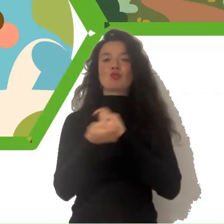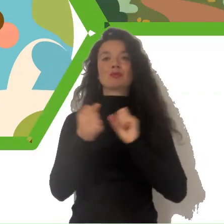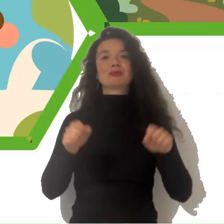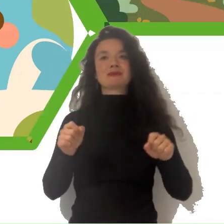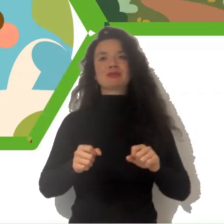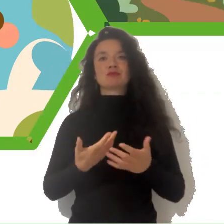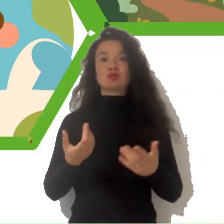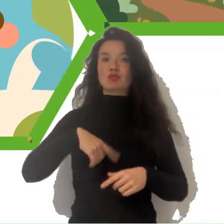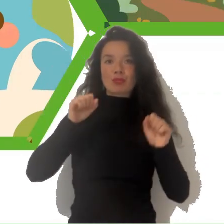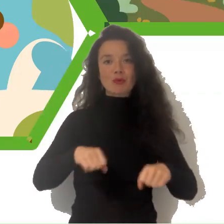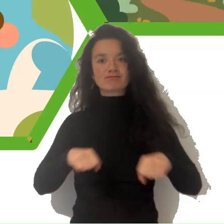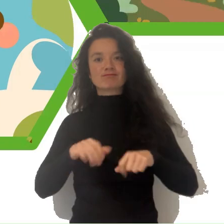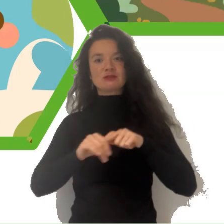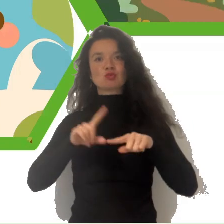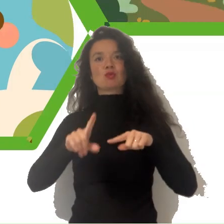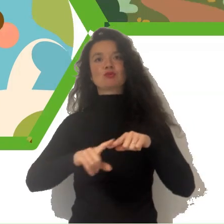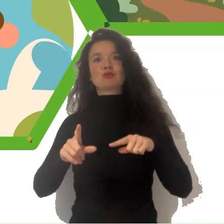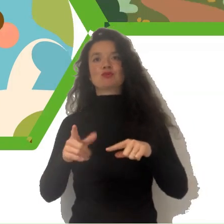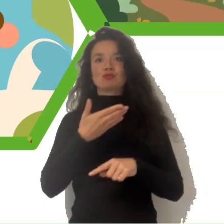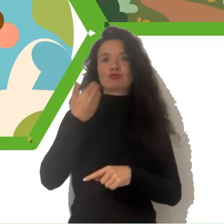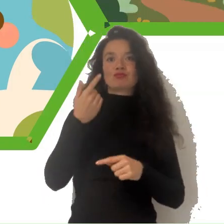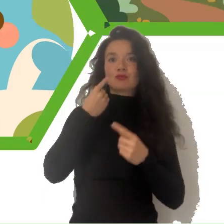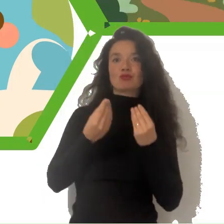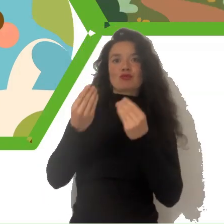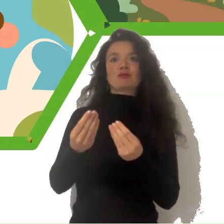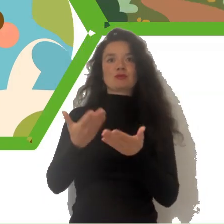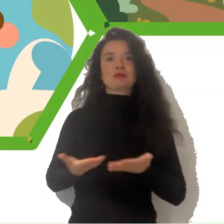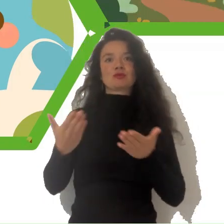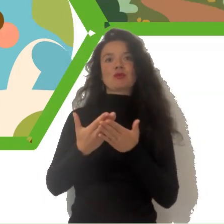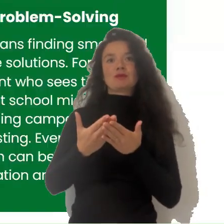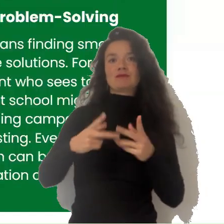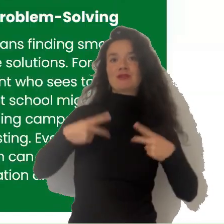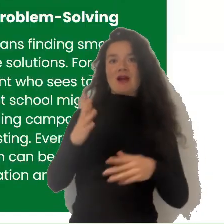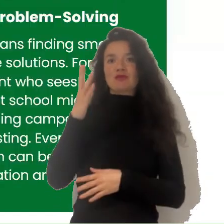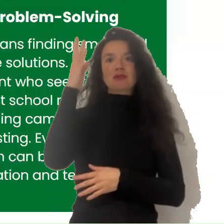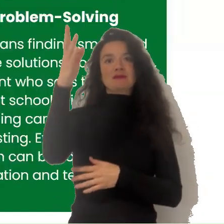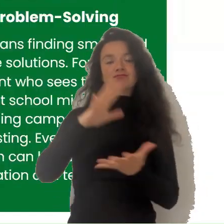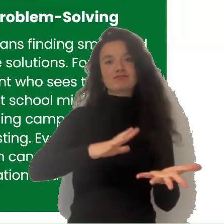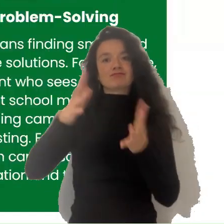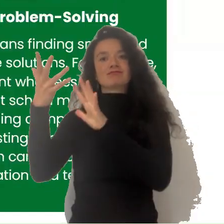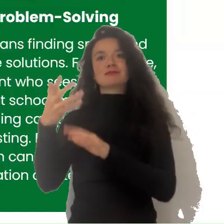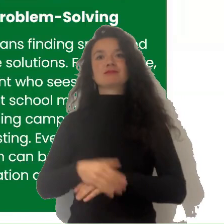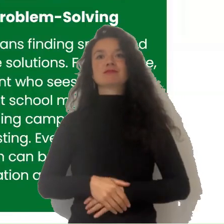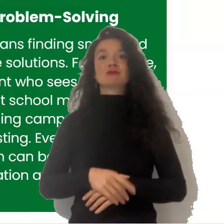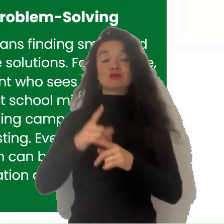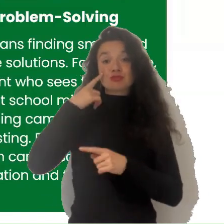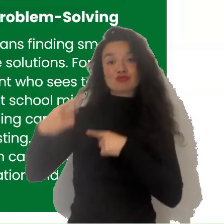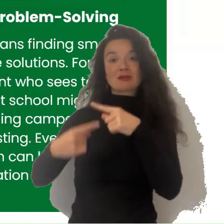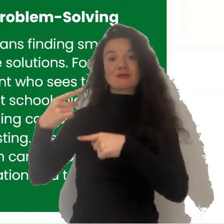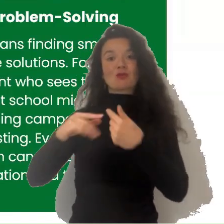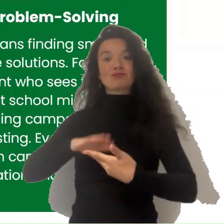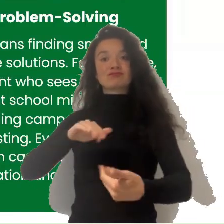better life later on and the generations after us. Here